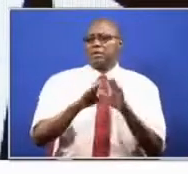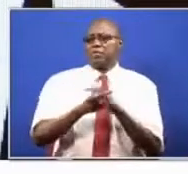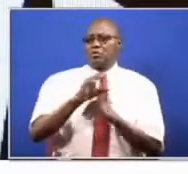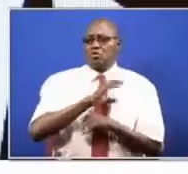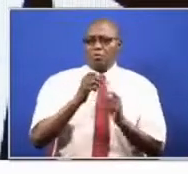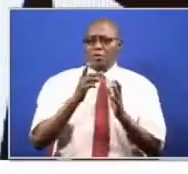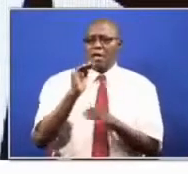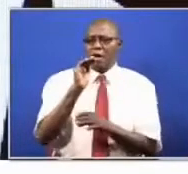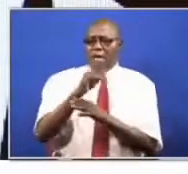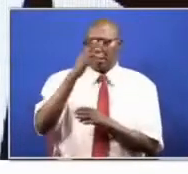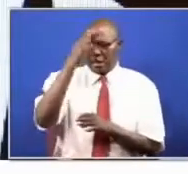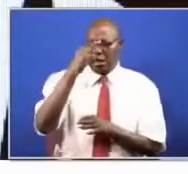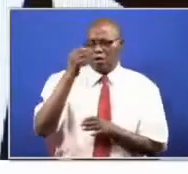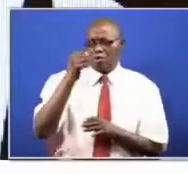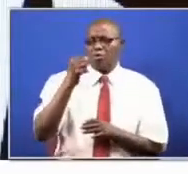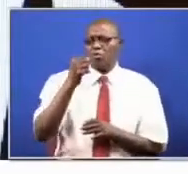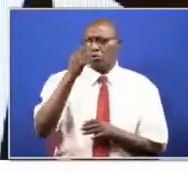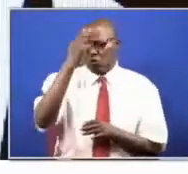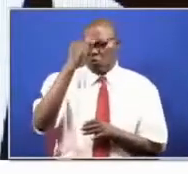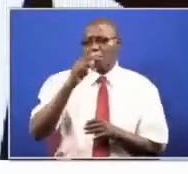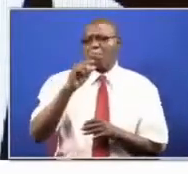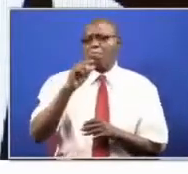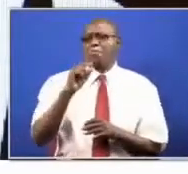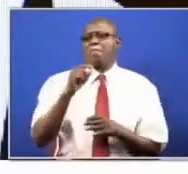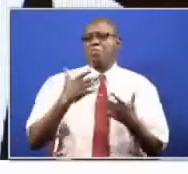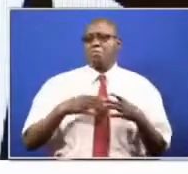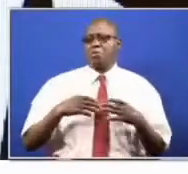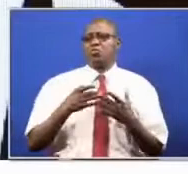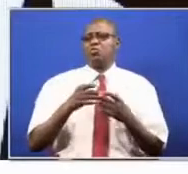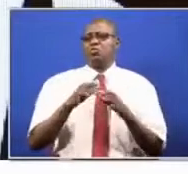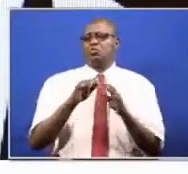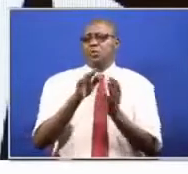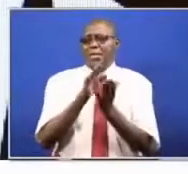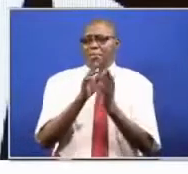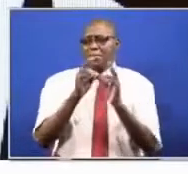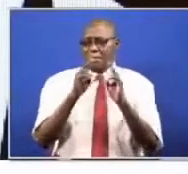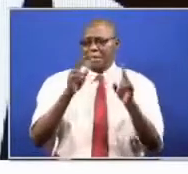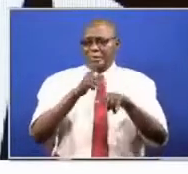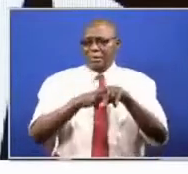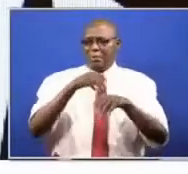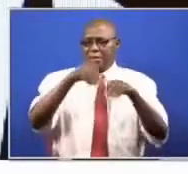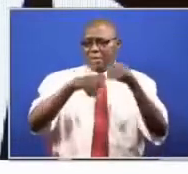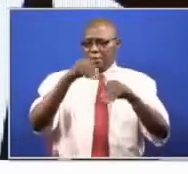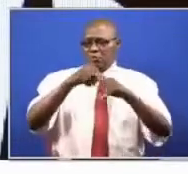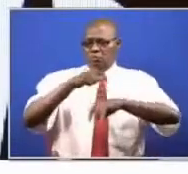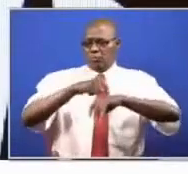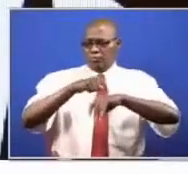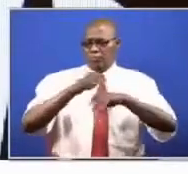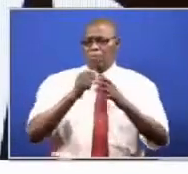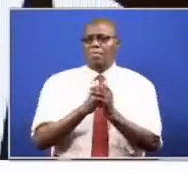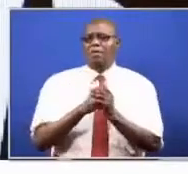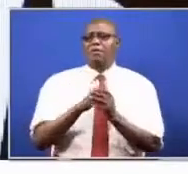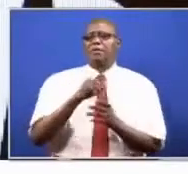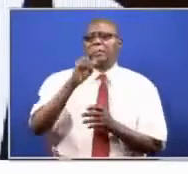Narok residents to maintain peace during this electioneering period. Narok County Boda Boda Chairman Nicholas